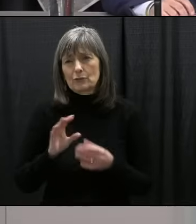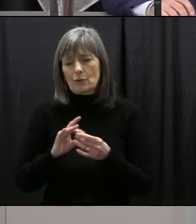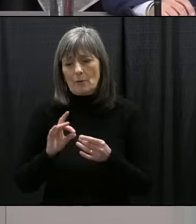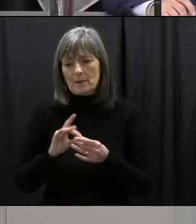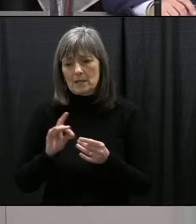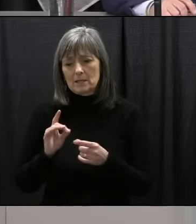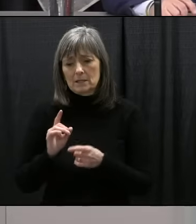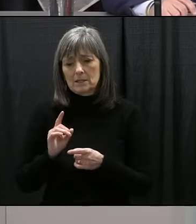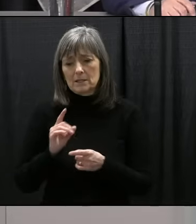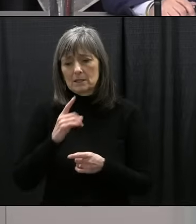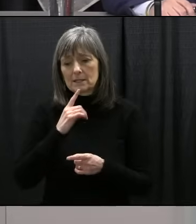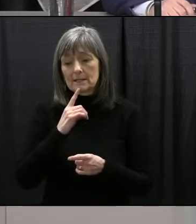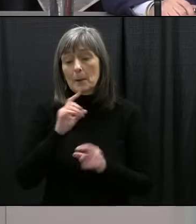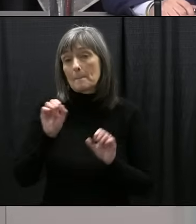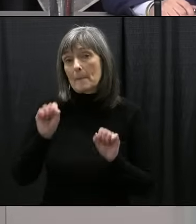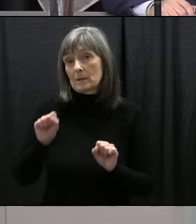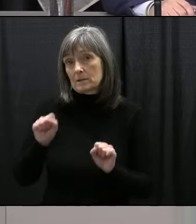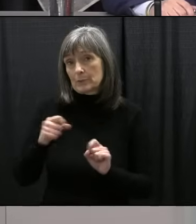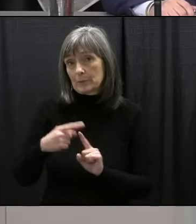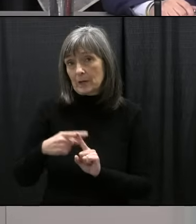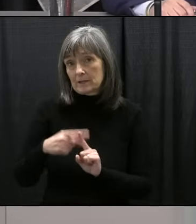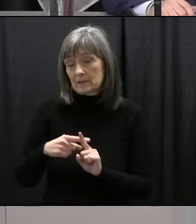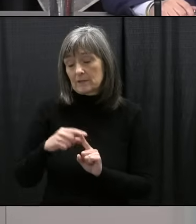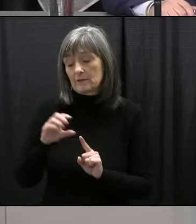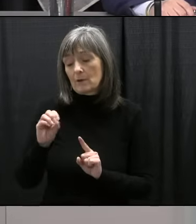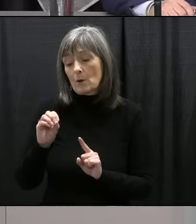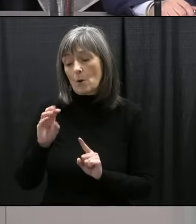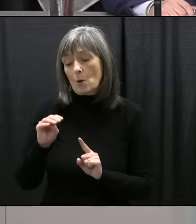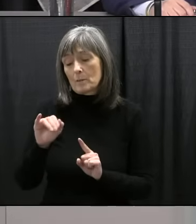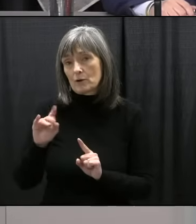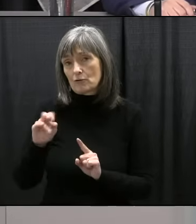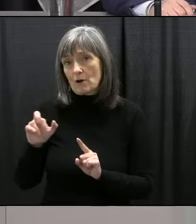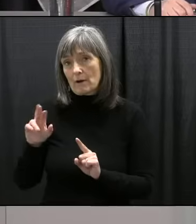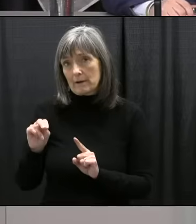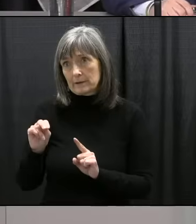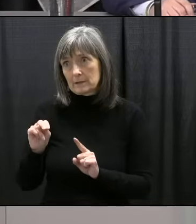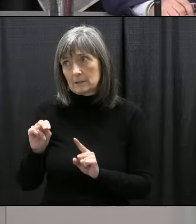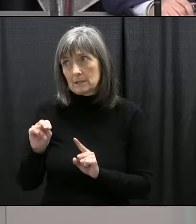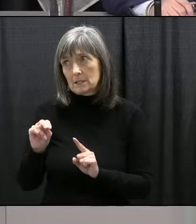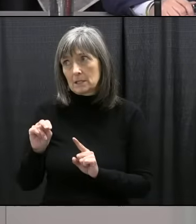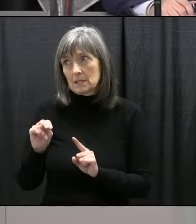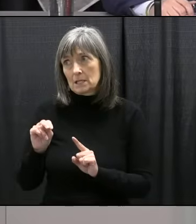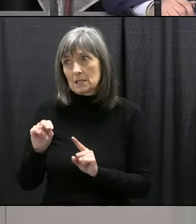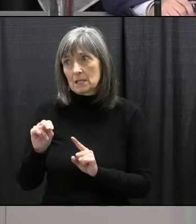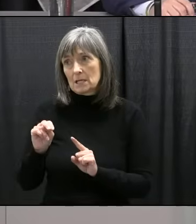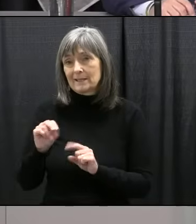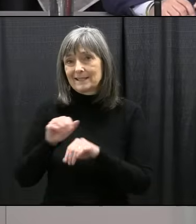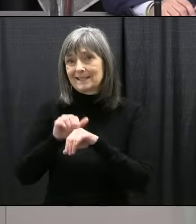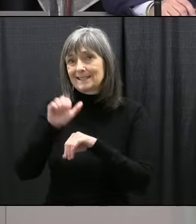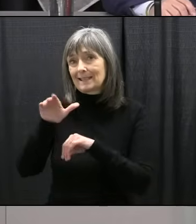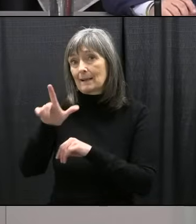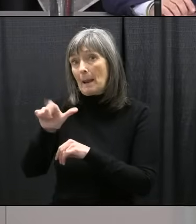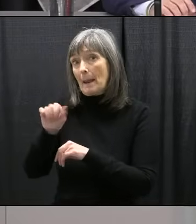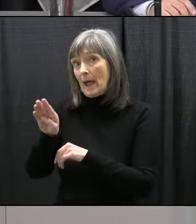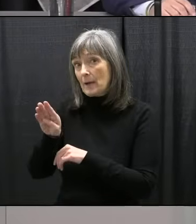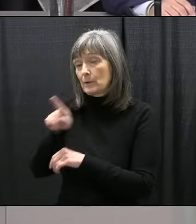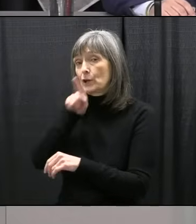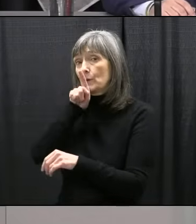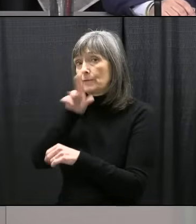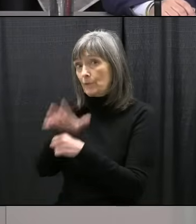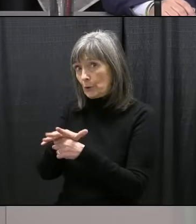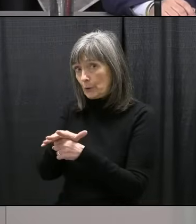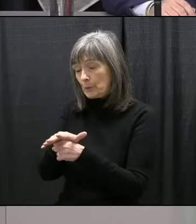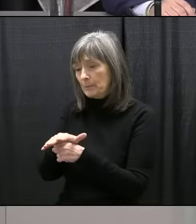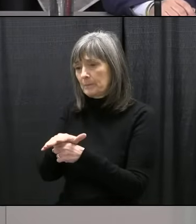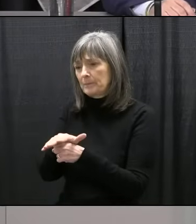that the presumptive cases of Omicron have now gone to a lab for confirmation. I'm just wondering if